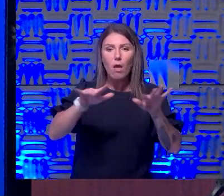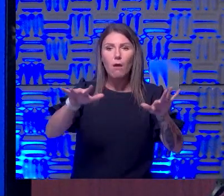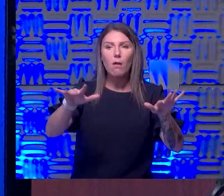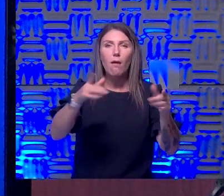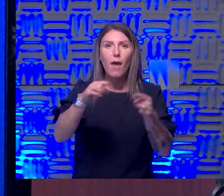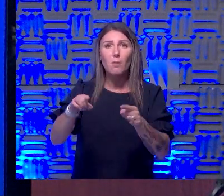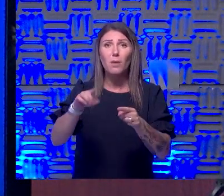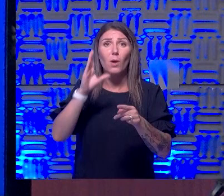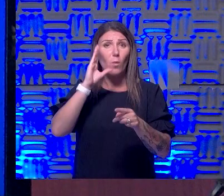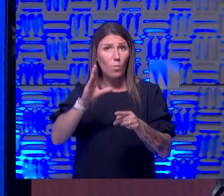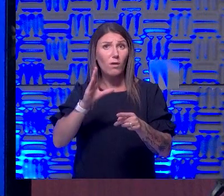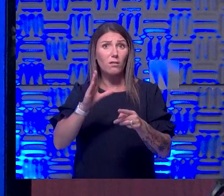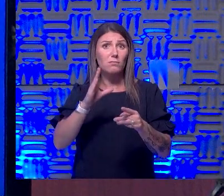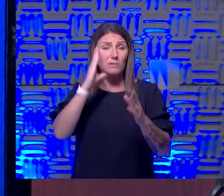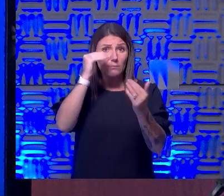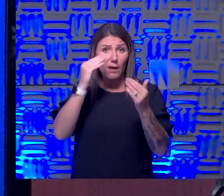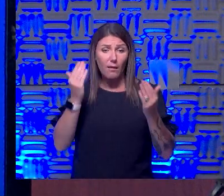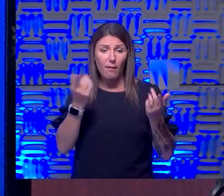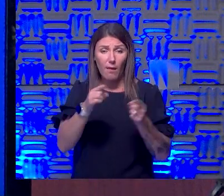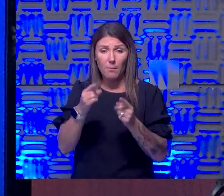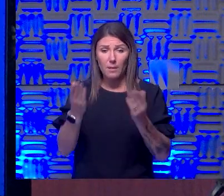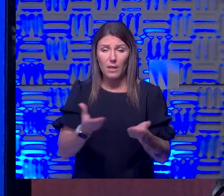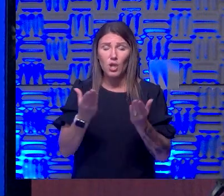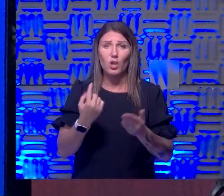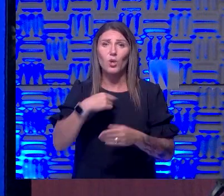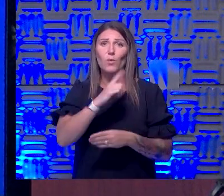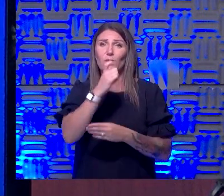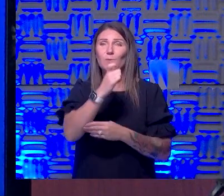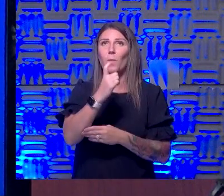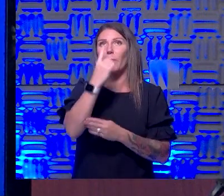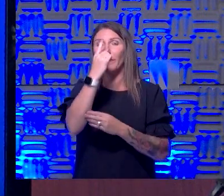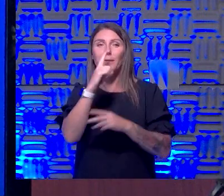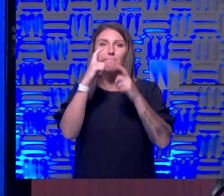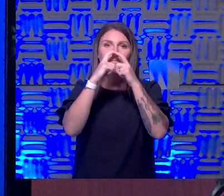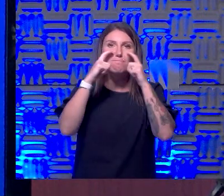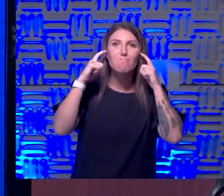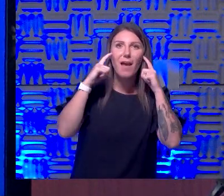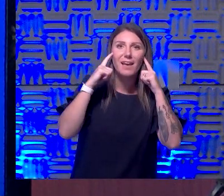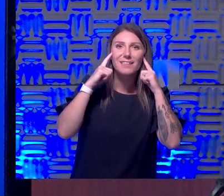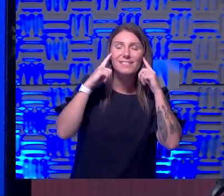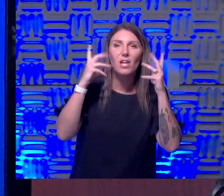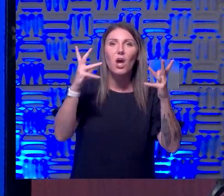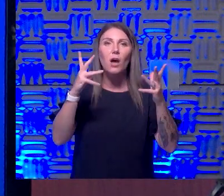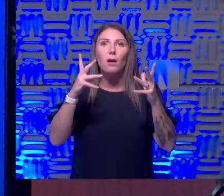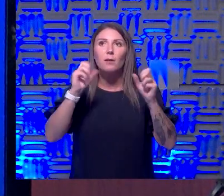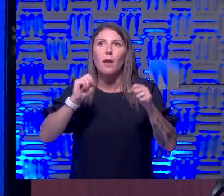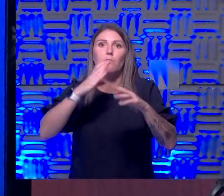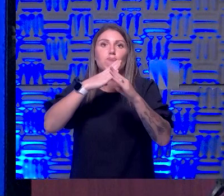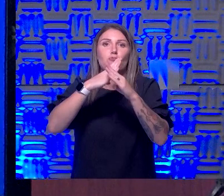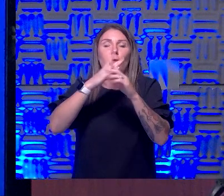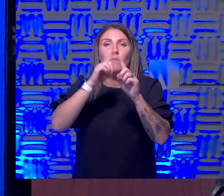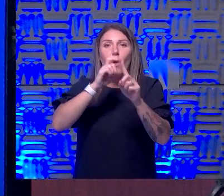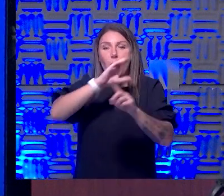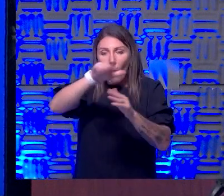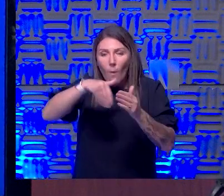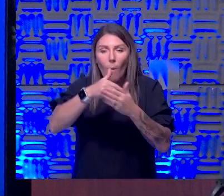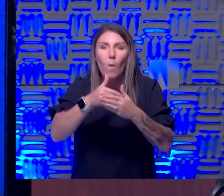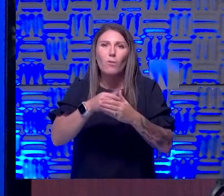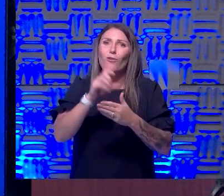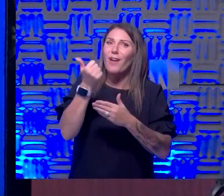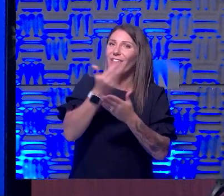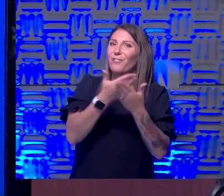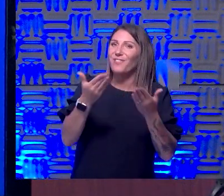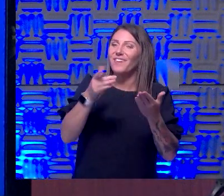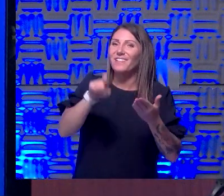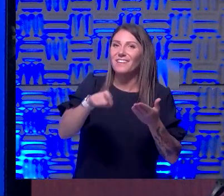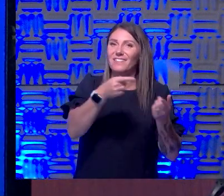happen here too. We don't consider masks to be a magic bullet. There are many other things that